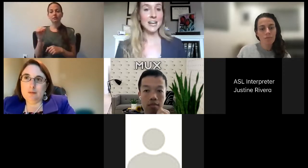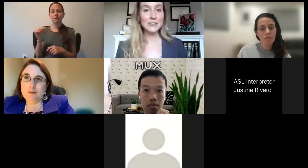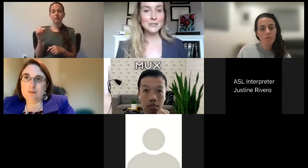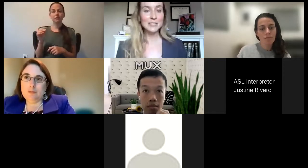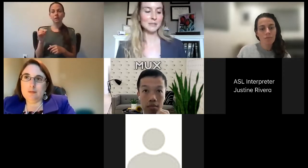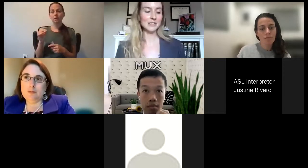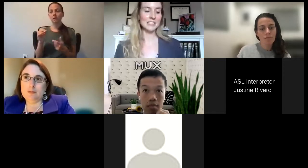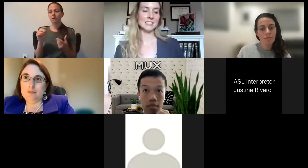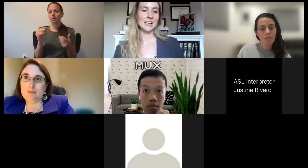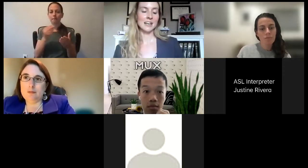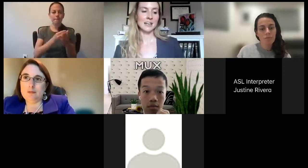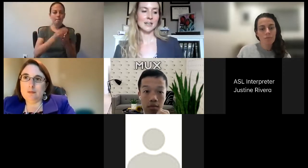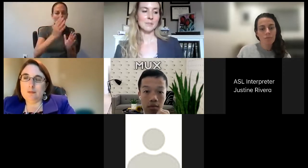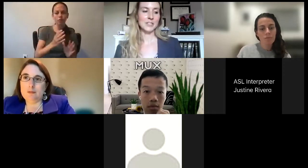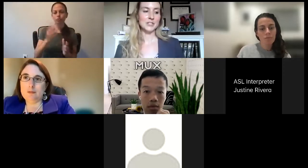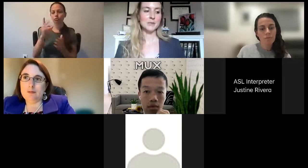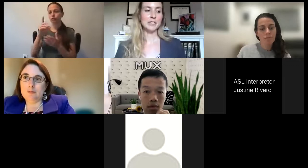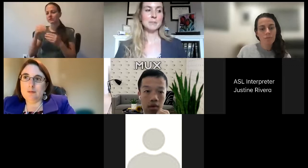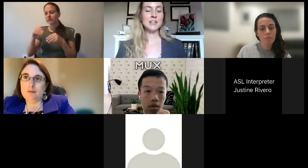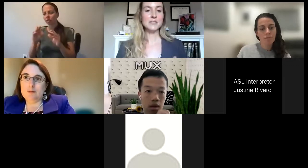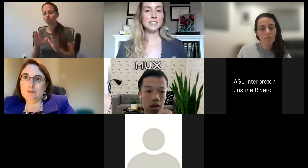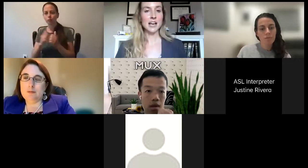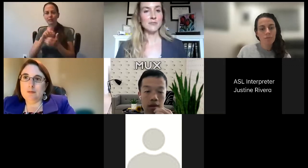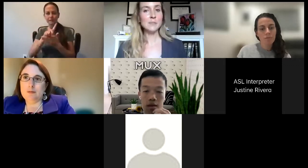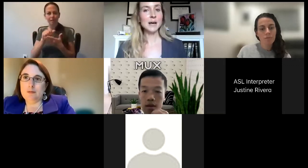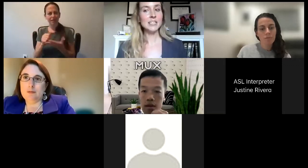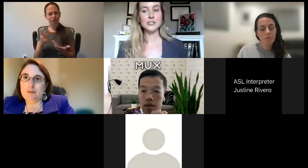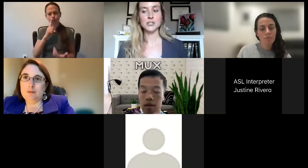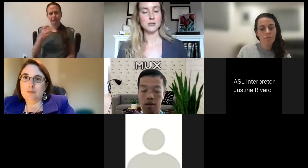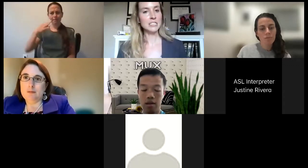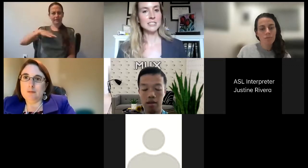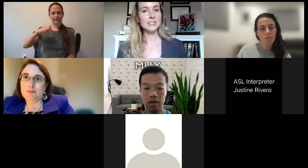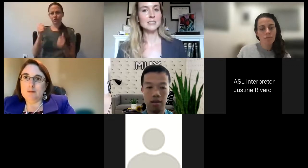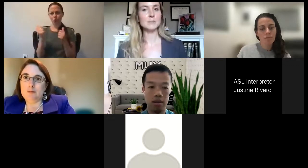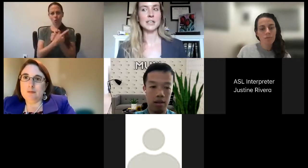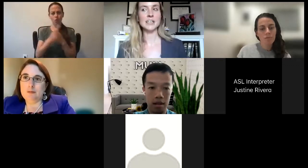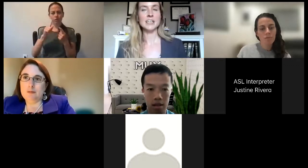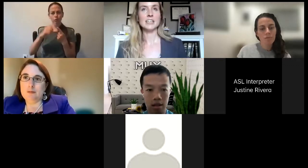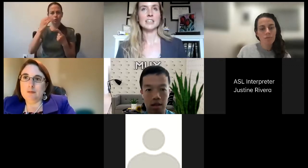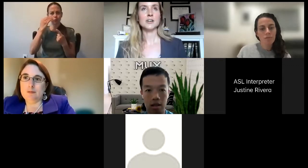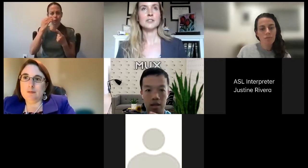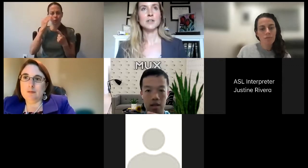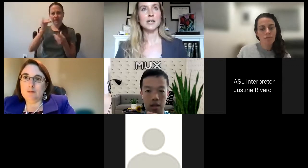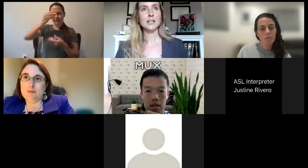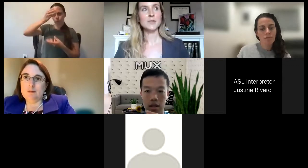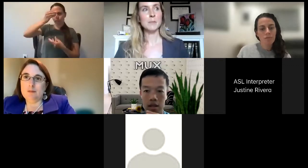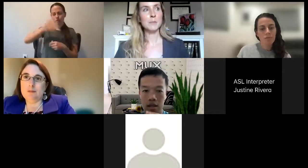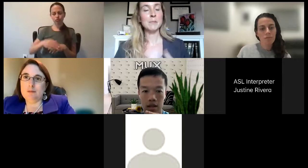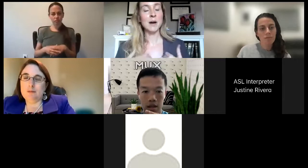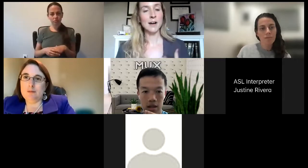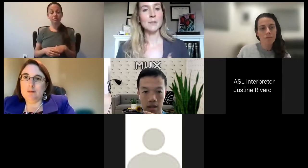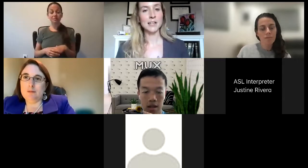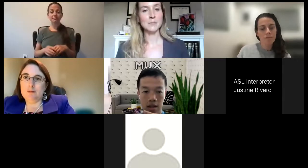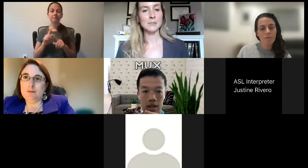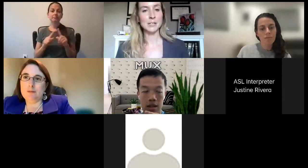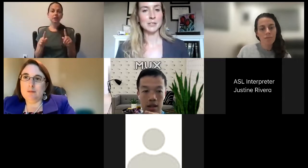even sellers with disabilities. So it benefits everybody to know these things, but it's also kind of